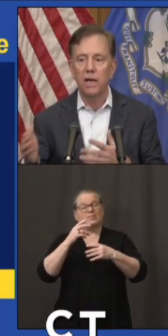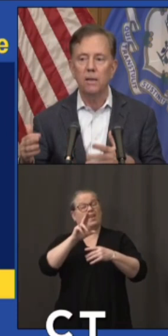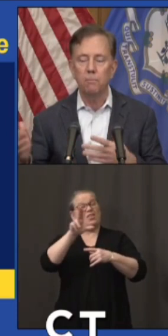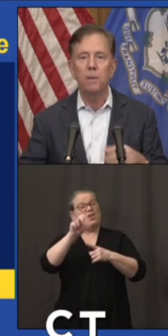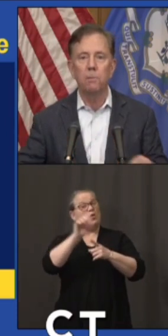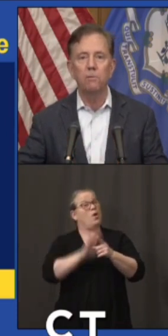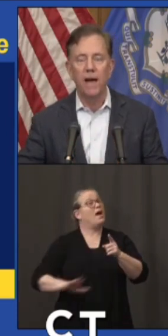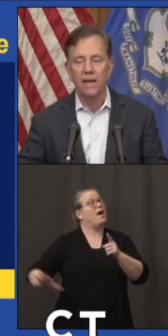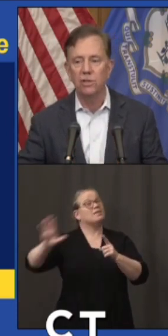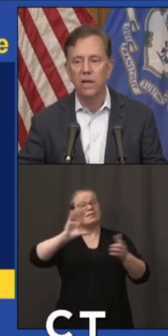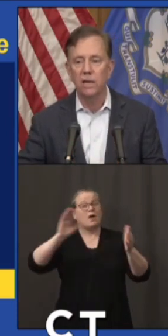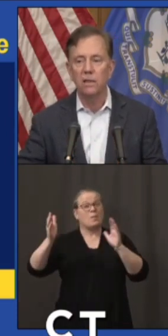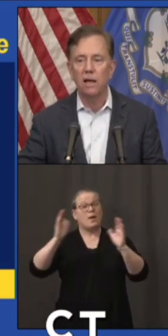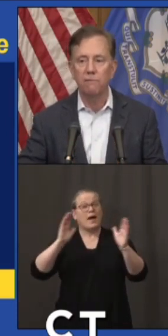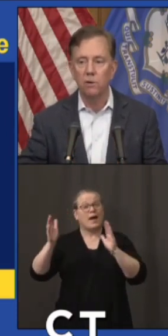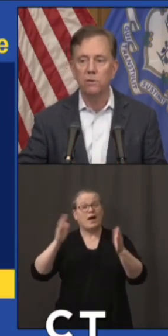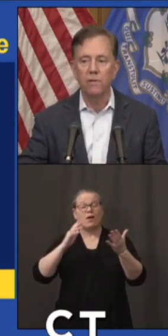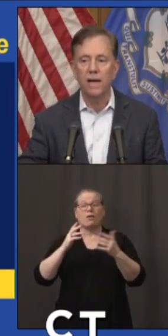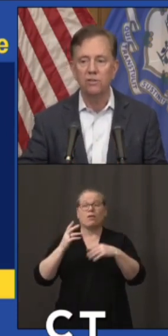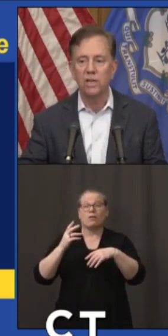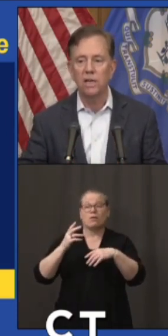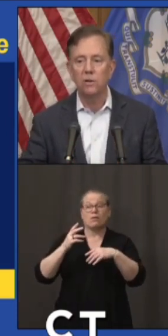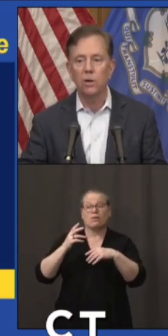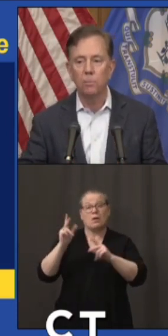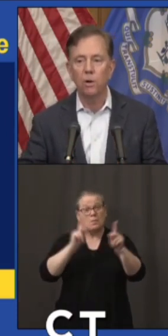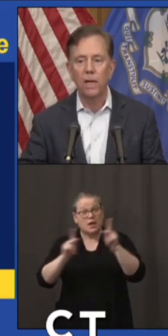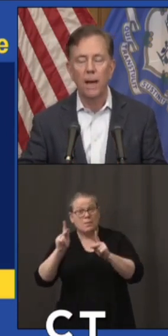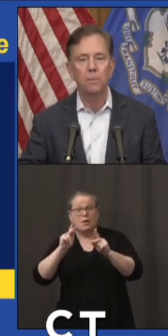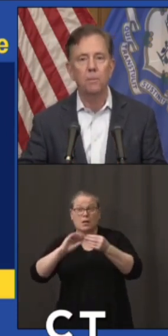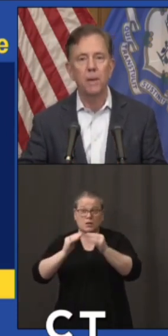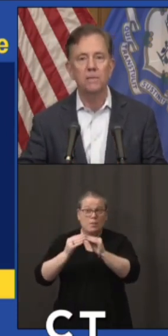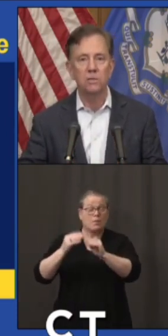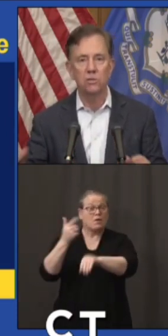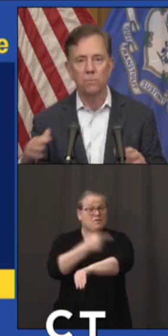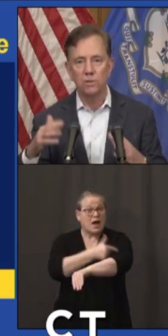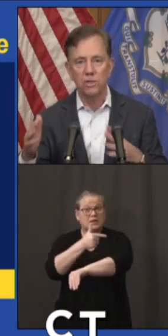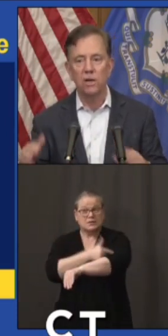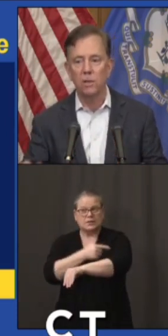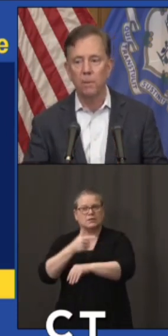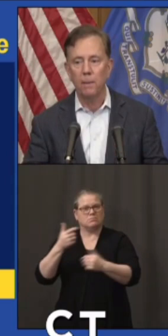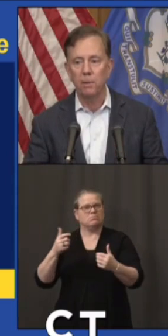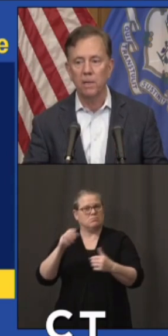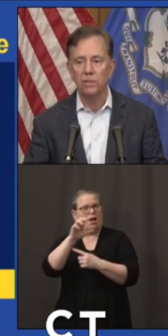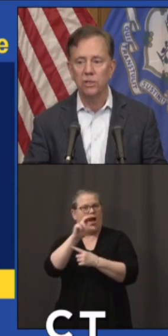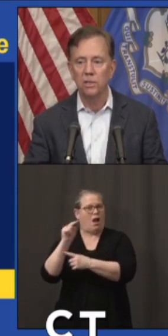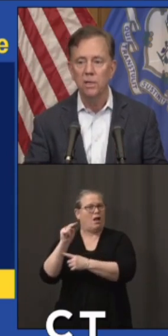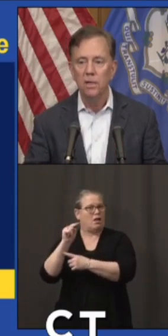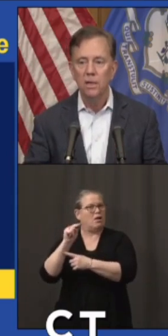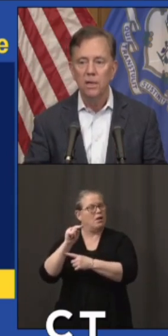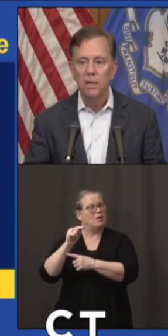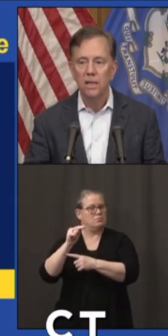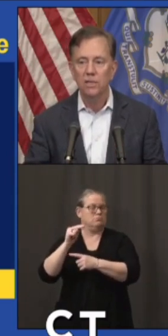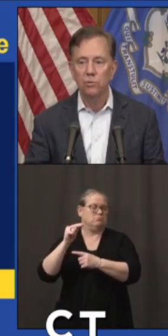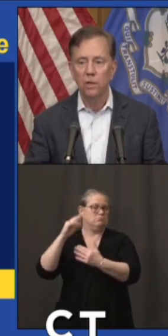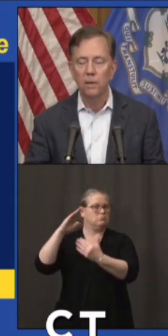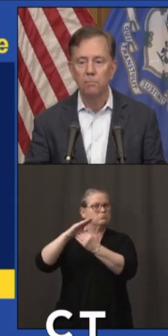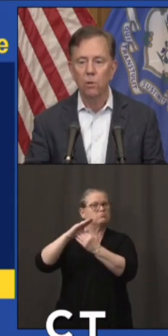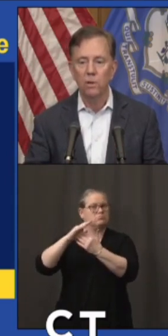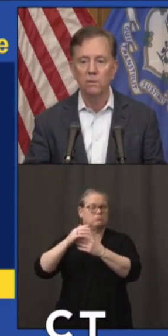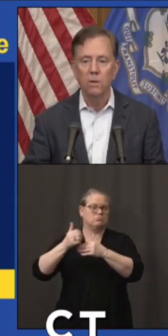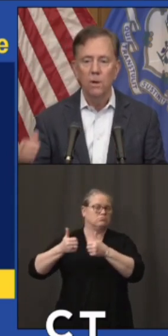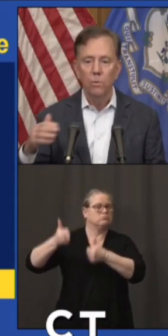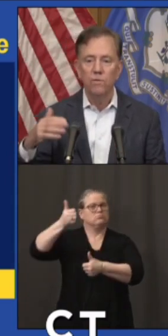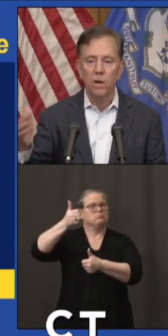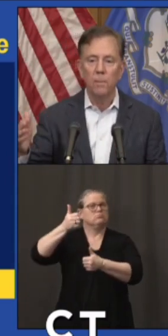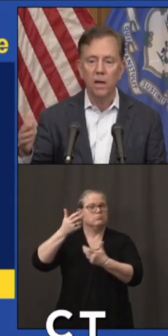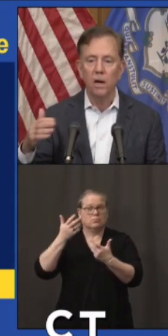comes to getting people vaccinated, that first vaccine on a per capita basis or percent of the population. That's really